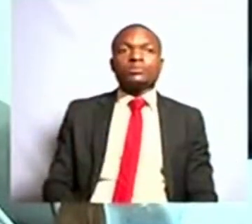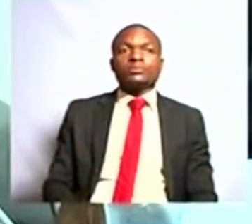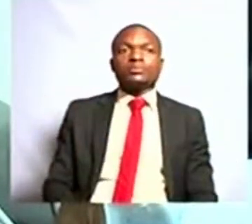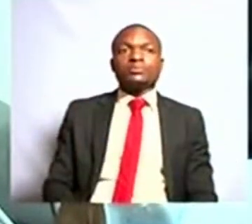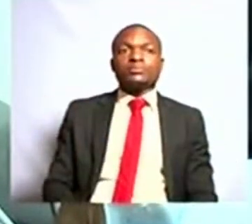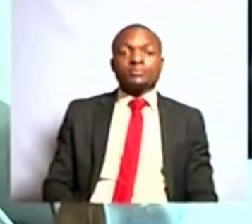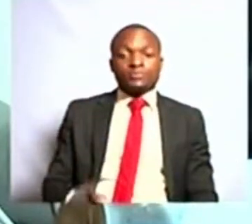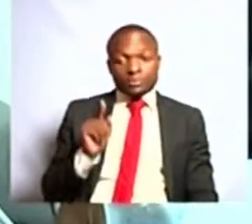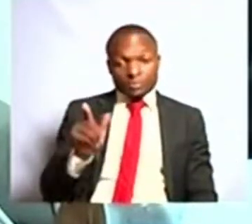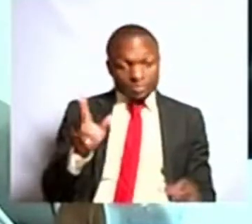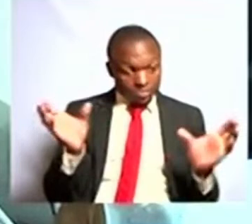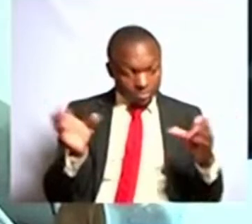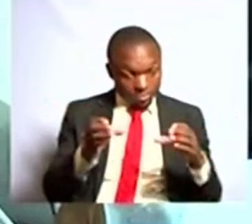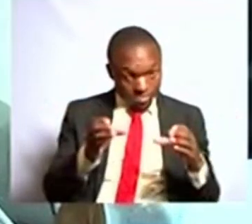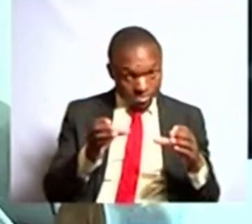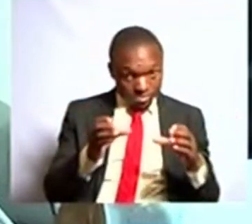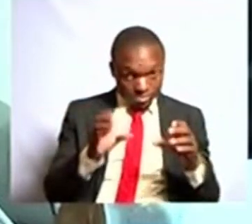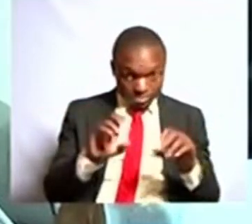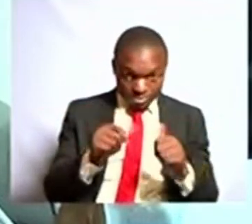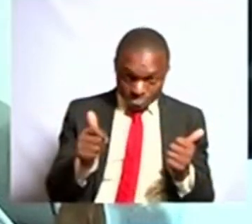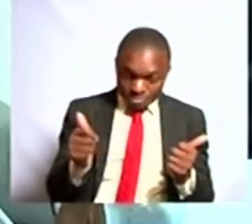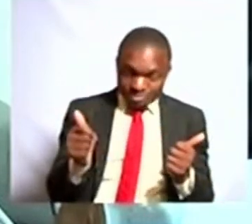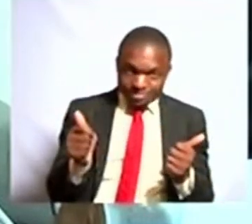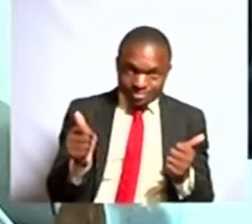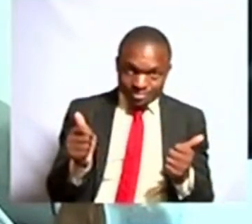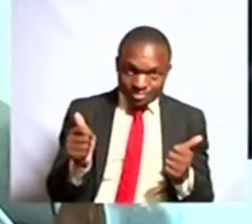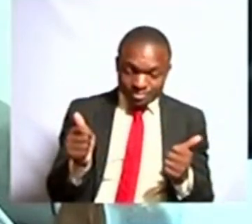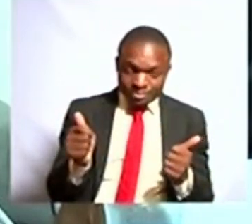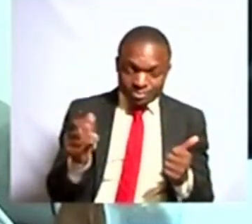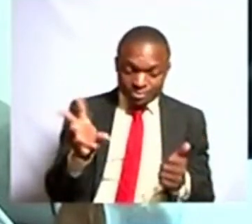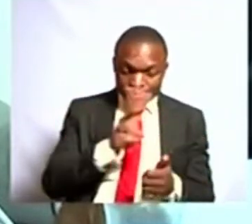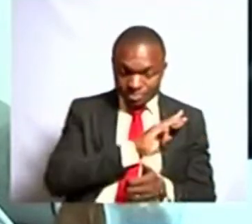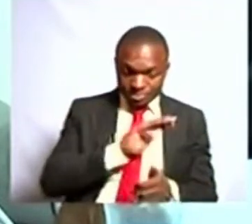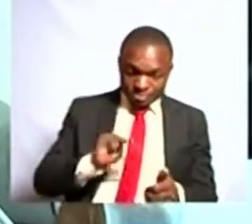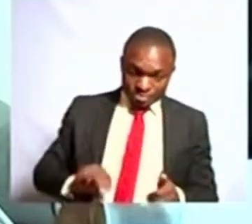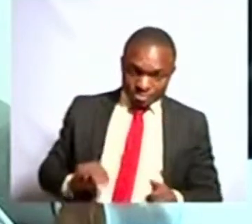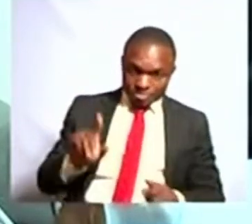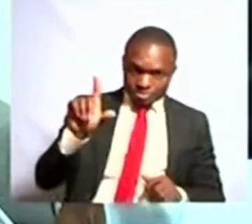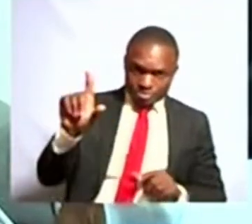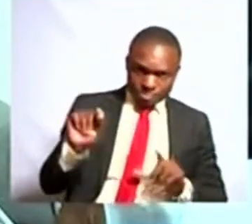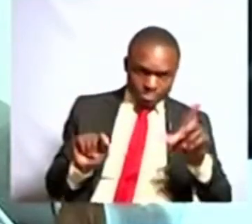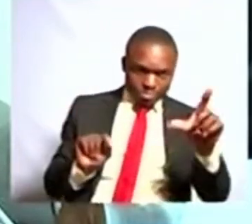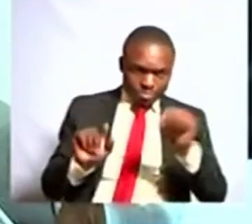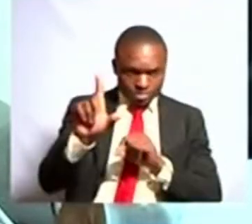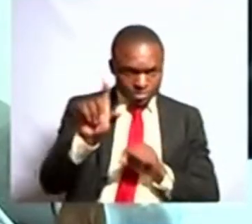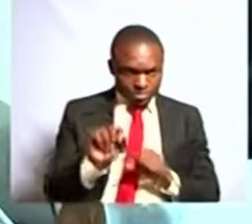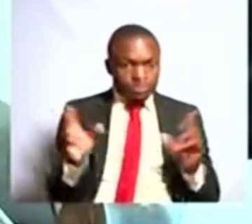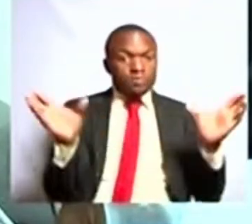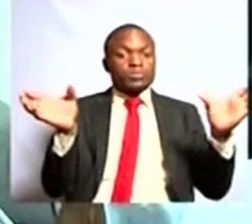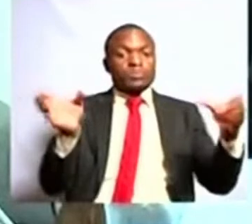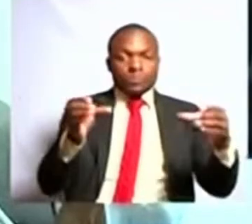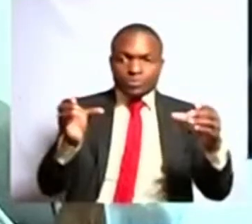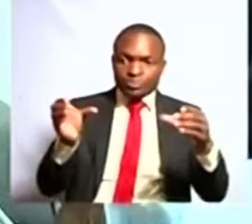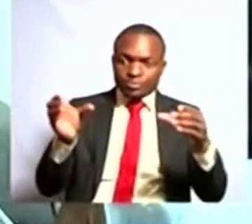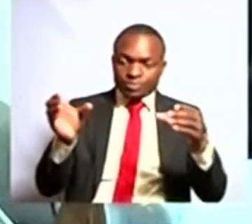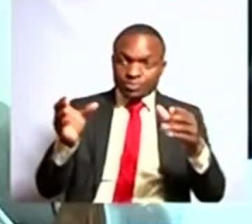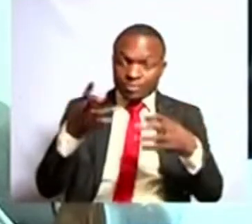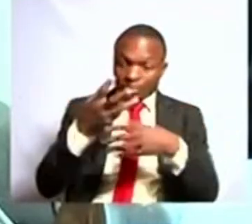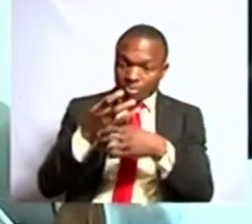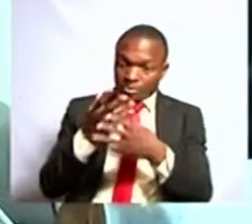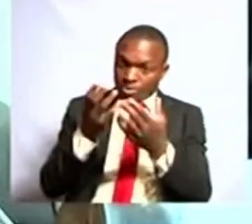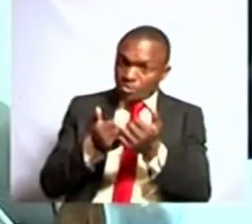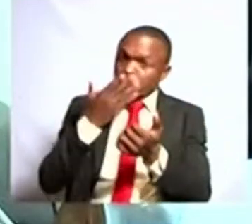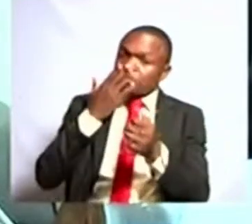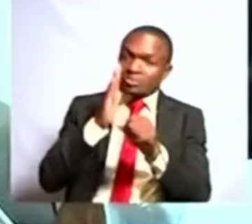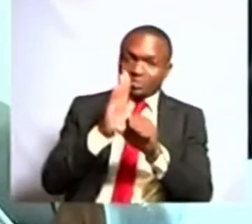It is a committee which is diverse, with members even picked from the community. So I want to assure